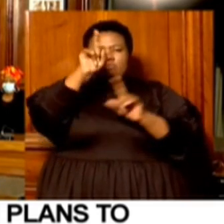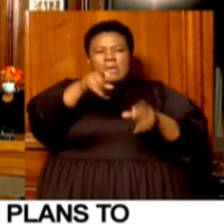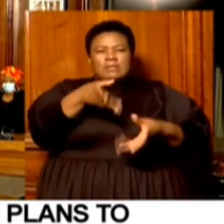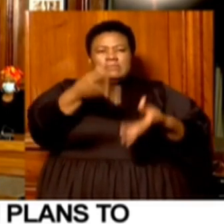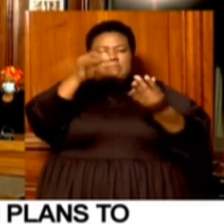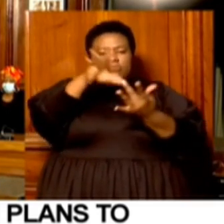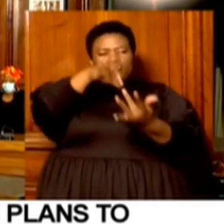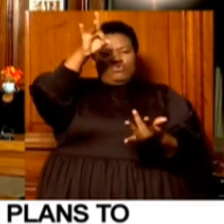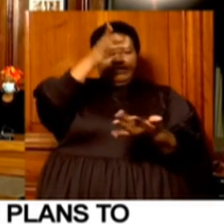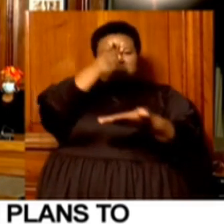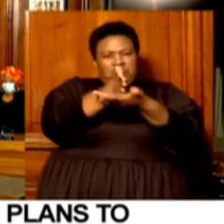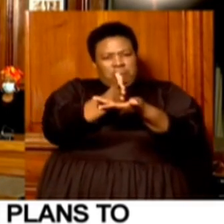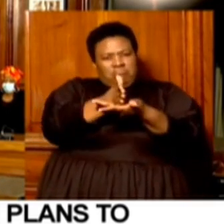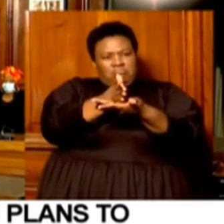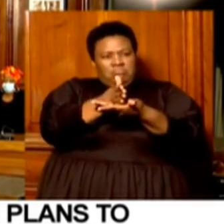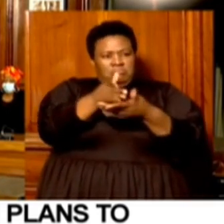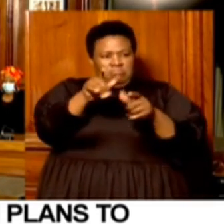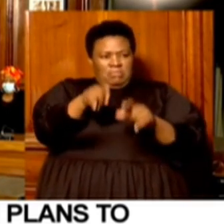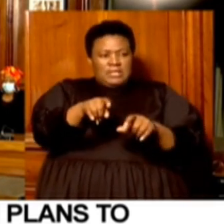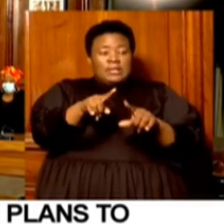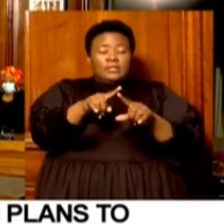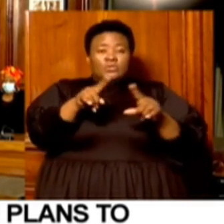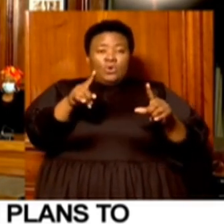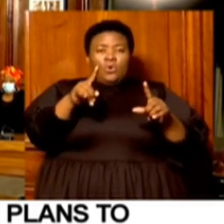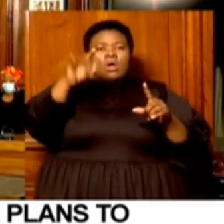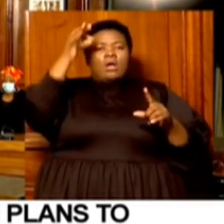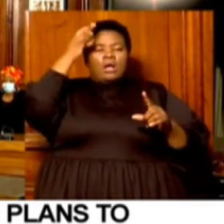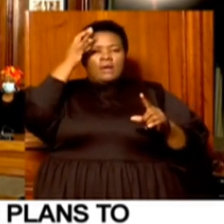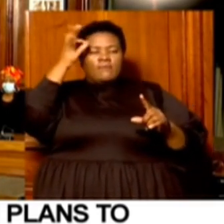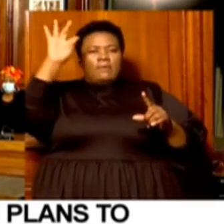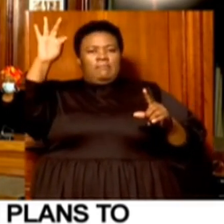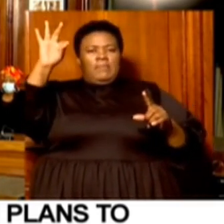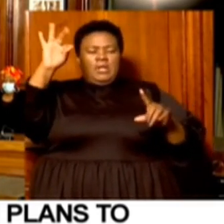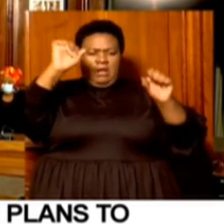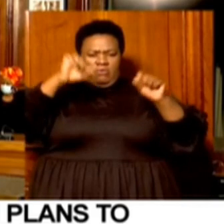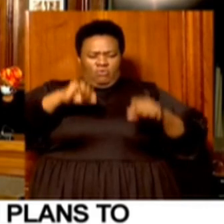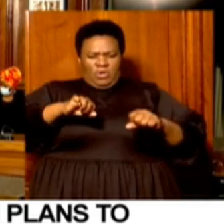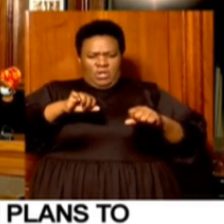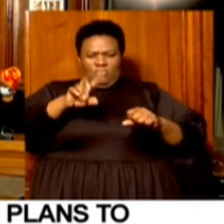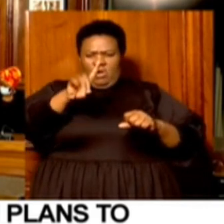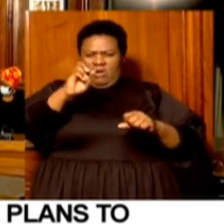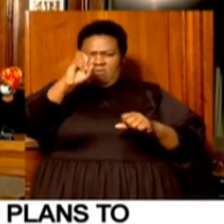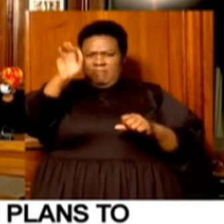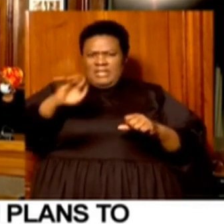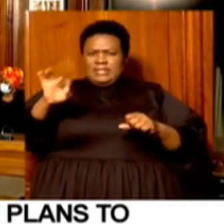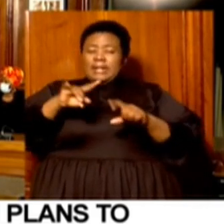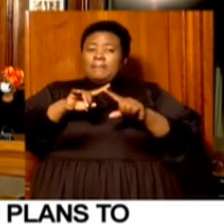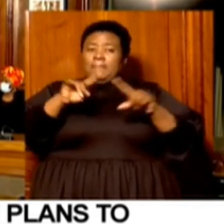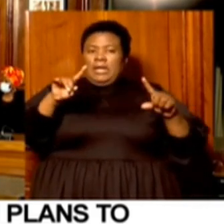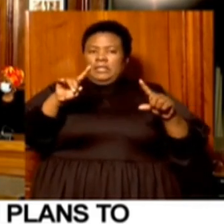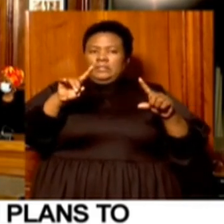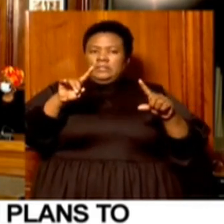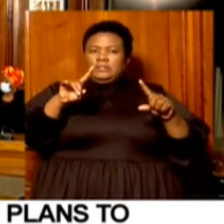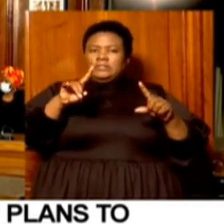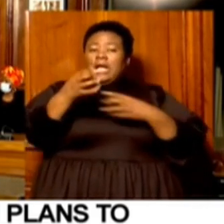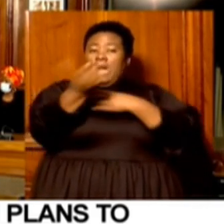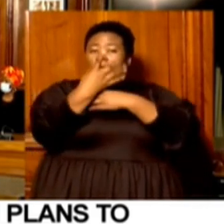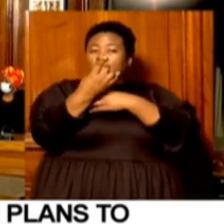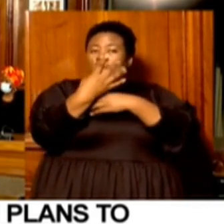reasons government agreed to load 100% of taxis when the advice was to restrict the numbers